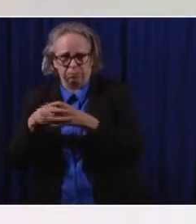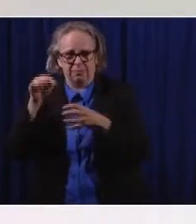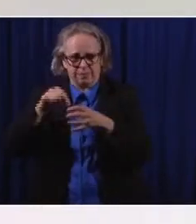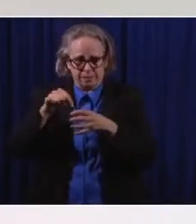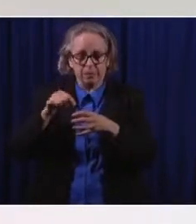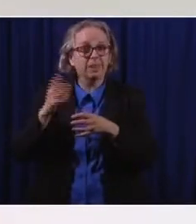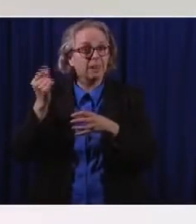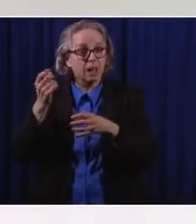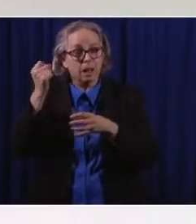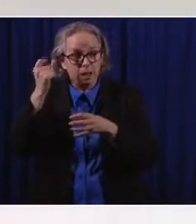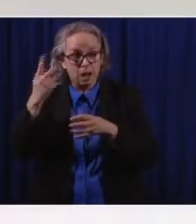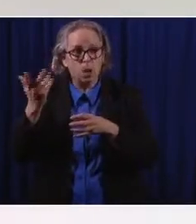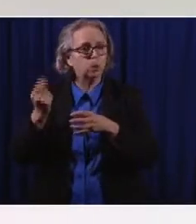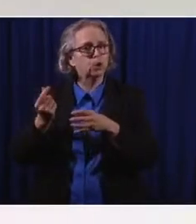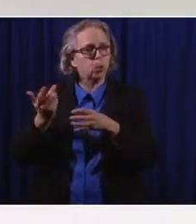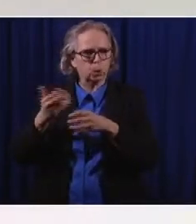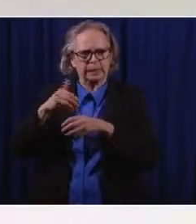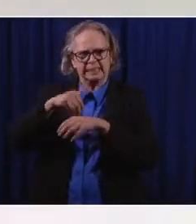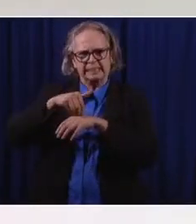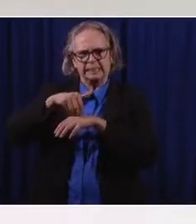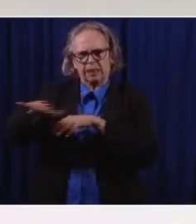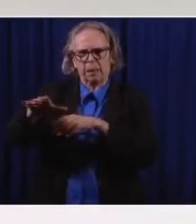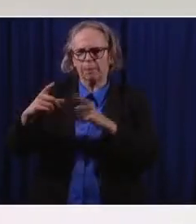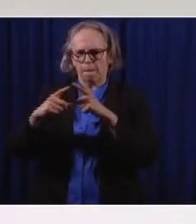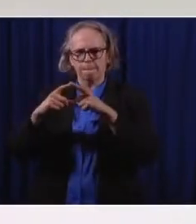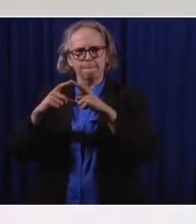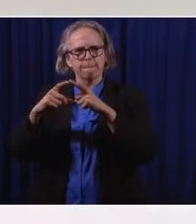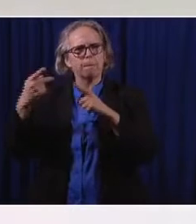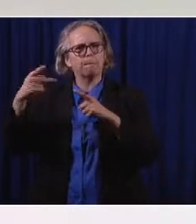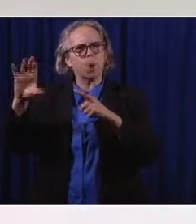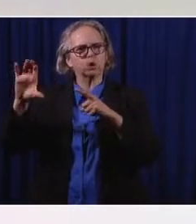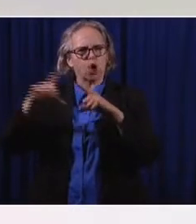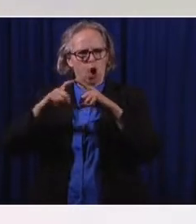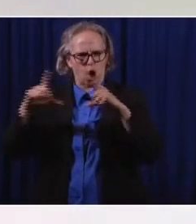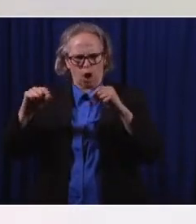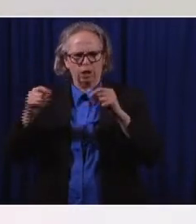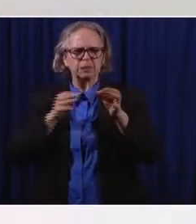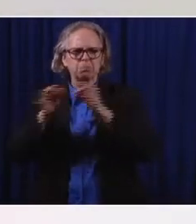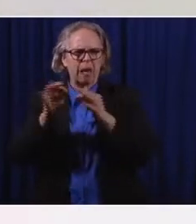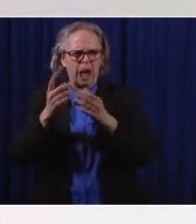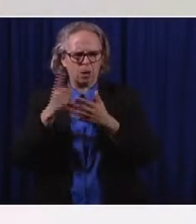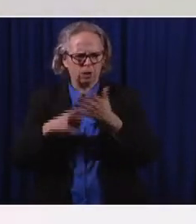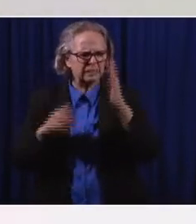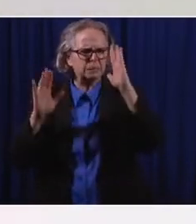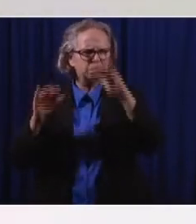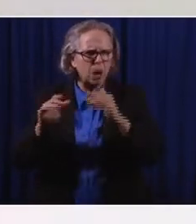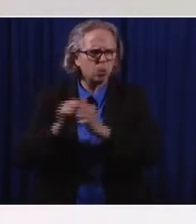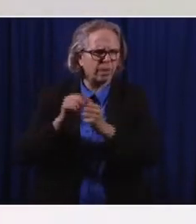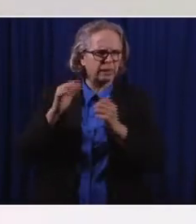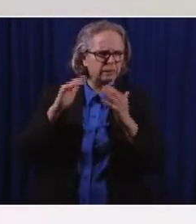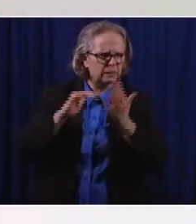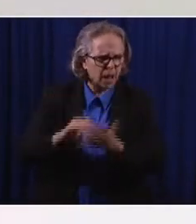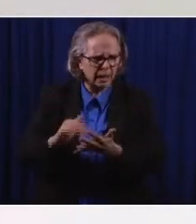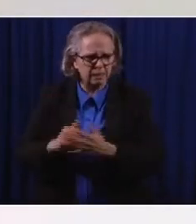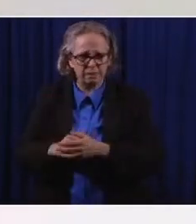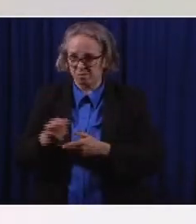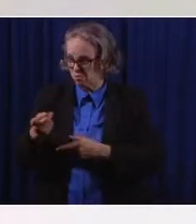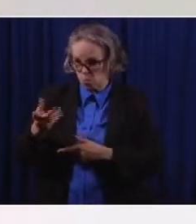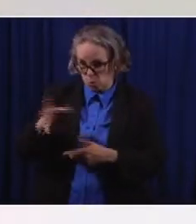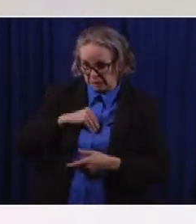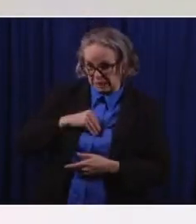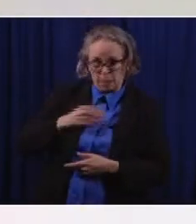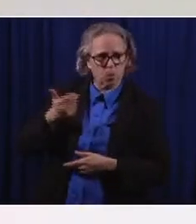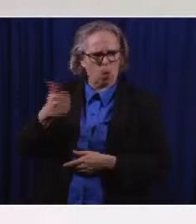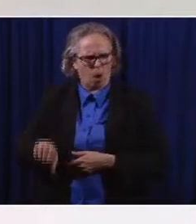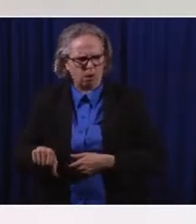then a letter which explained what would happen with the research study and also gave them instructions for how they could opt out of participation if